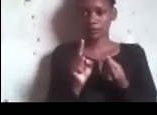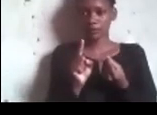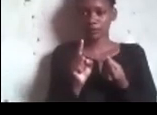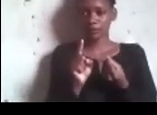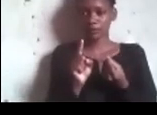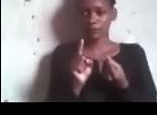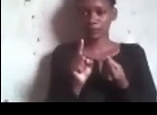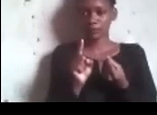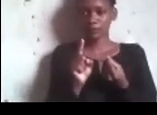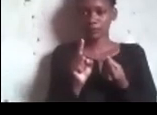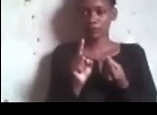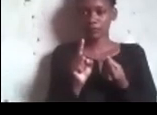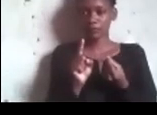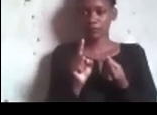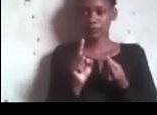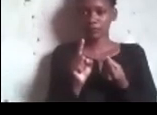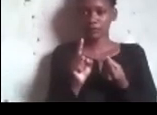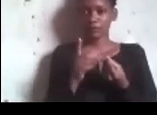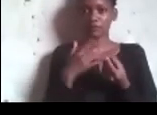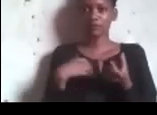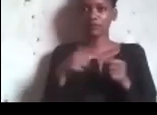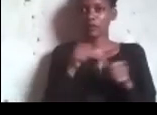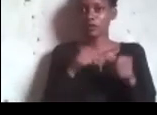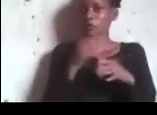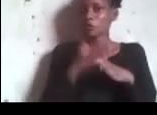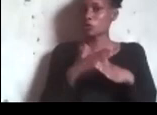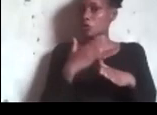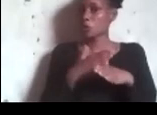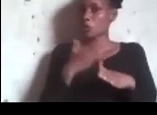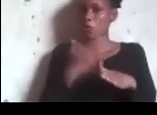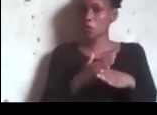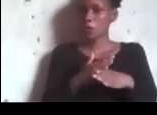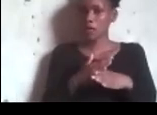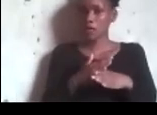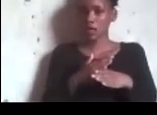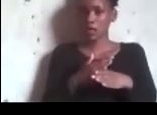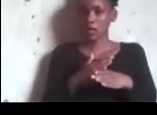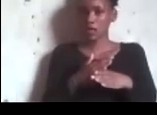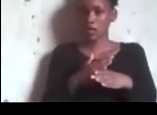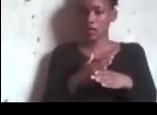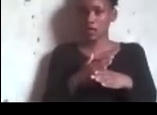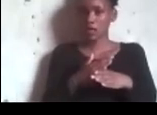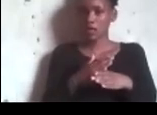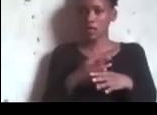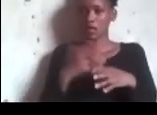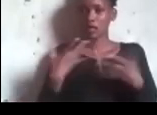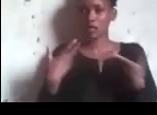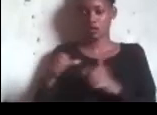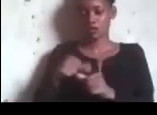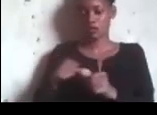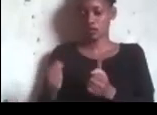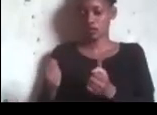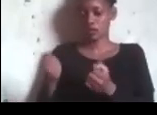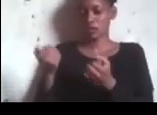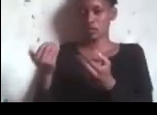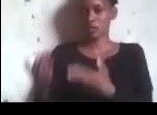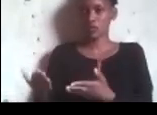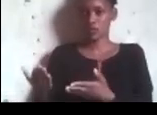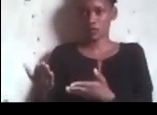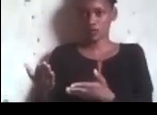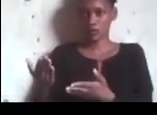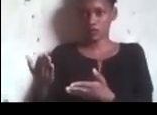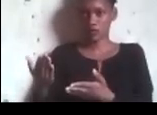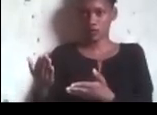reference to a social worker and social services and